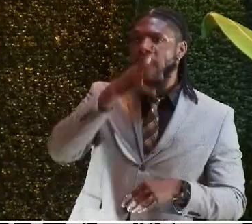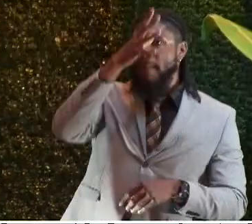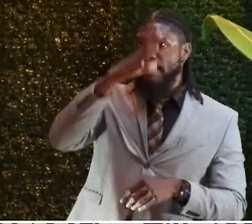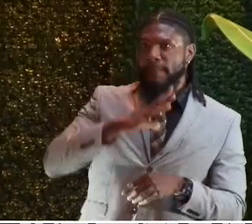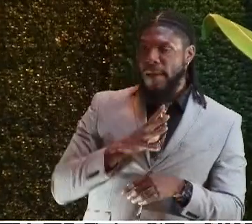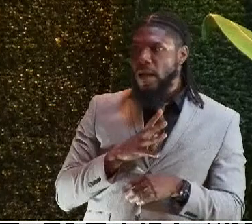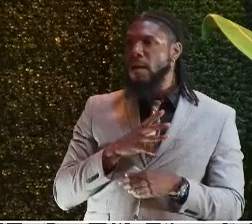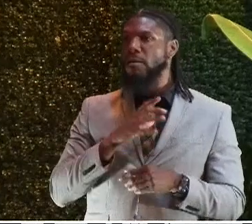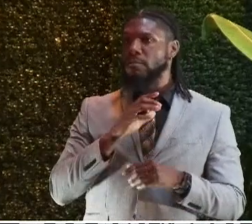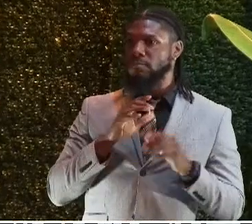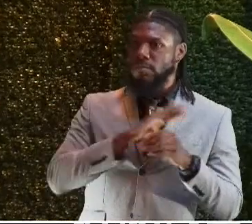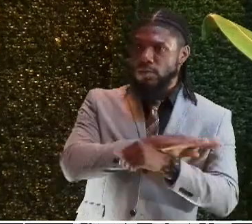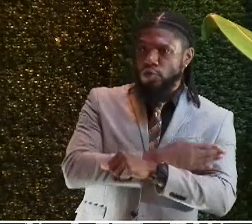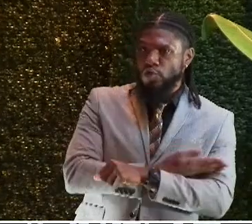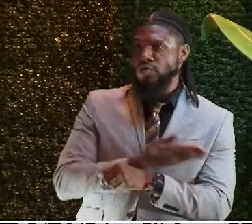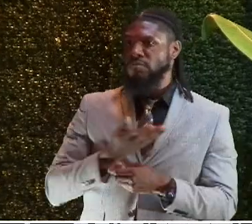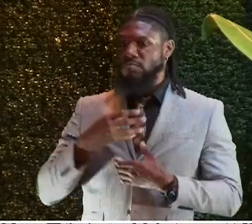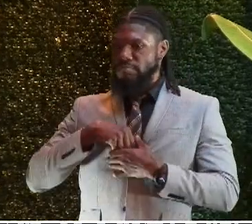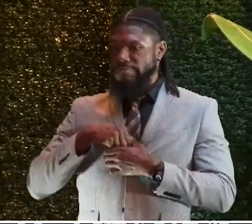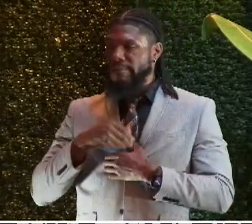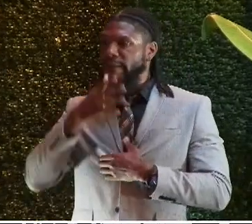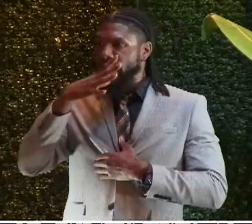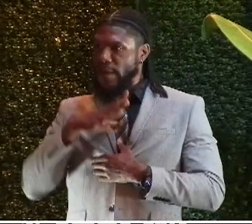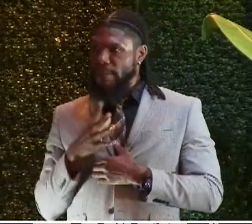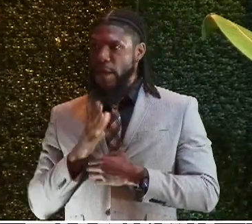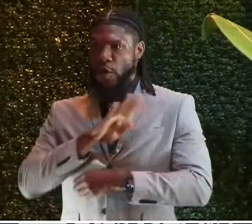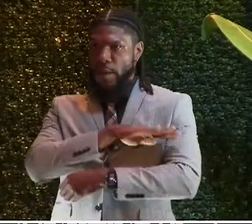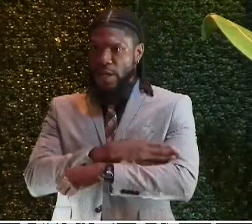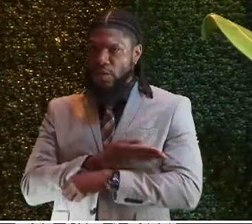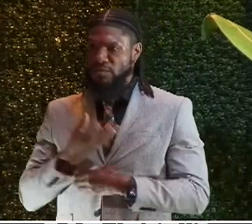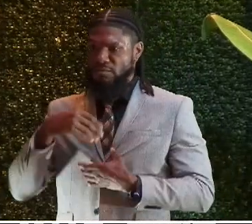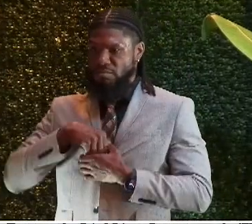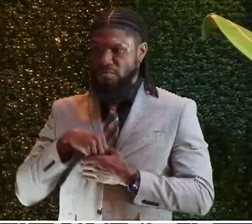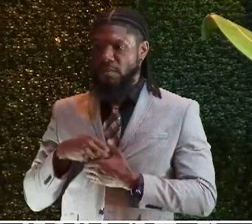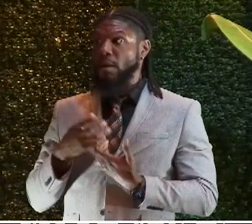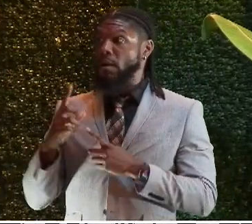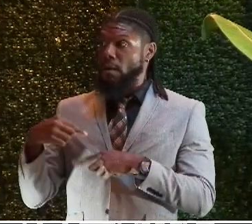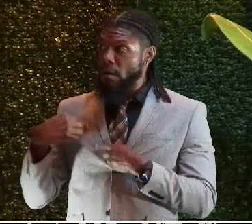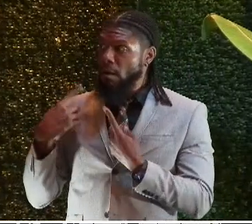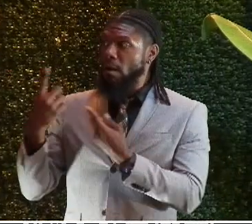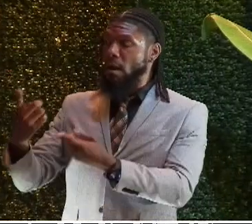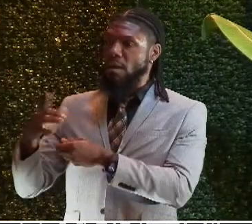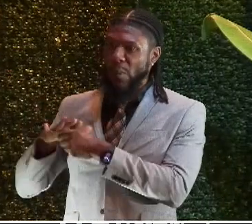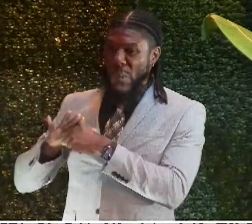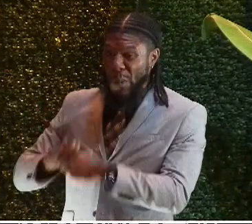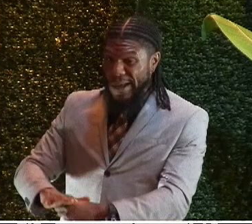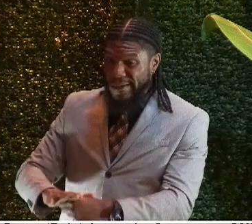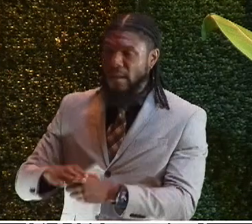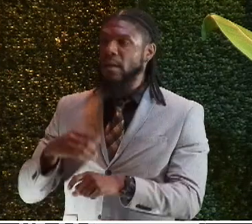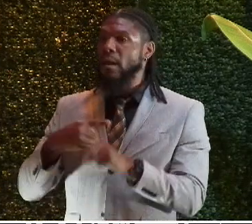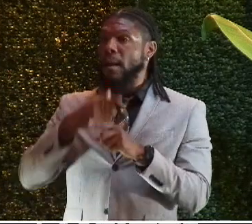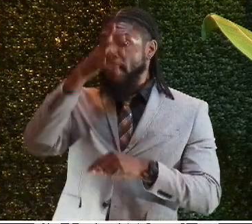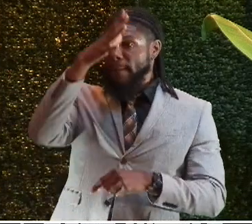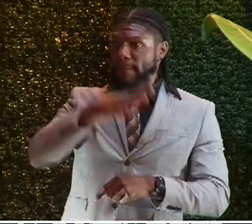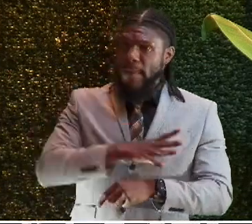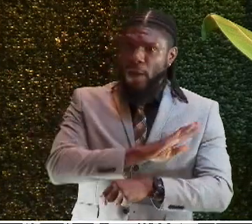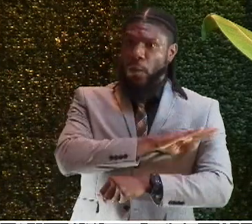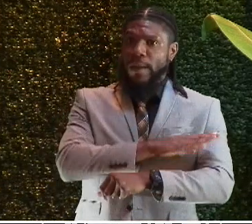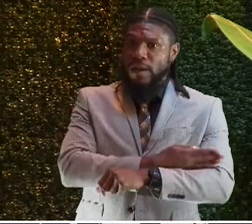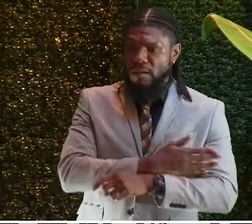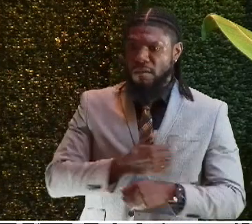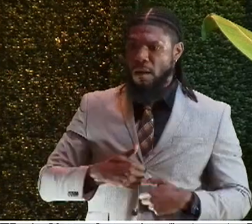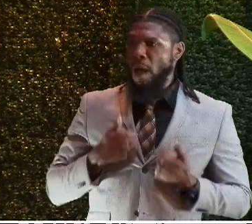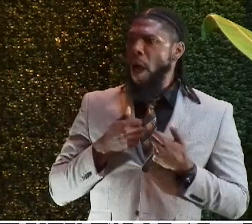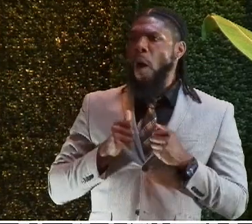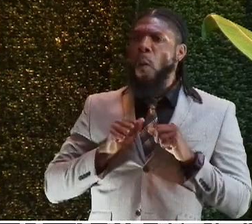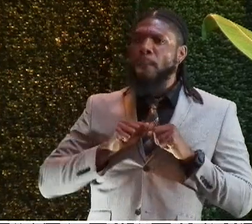the beginning of time, how feminine energy has been oppressed. And how male energy has been just allowed to run